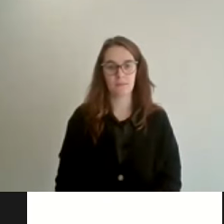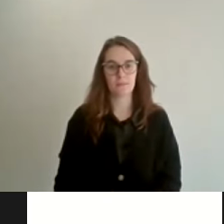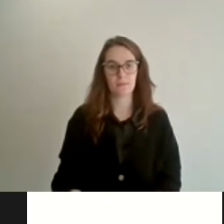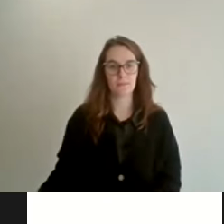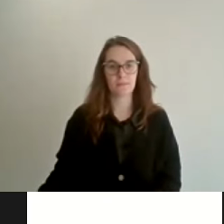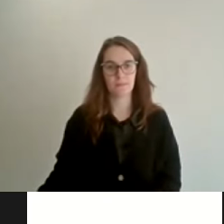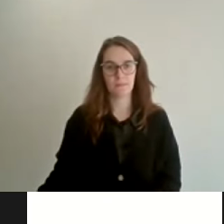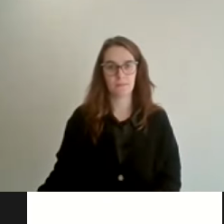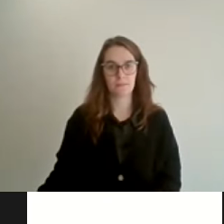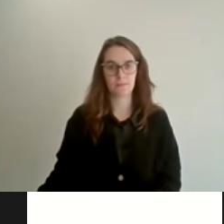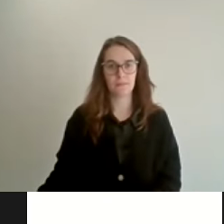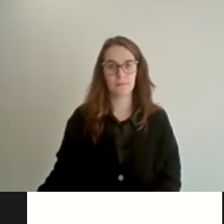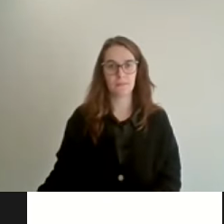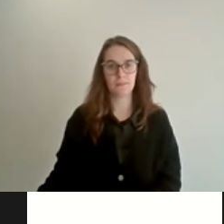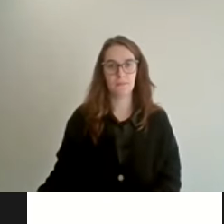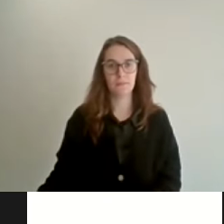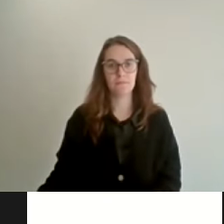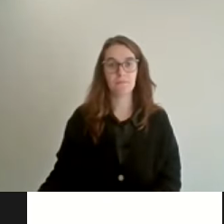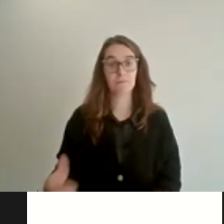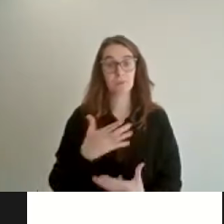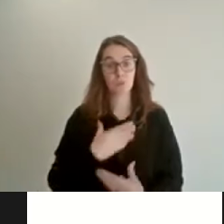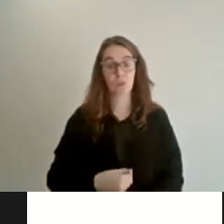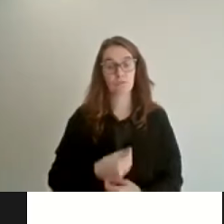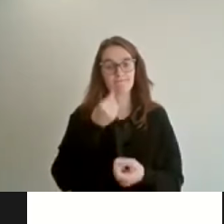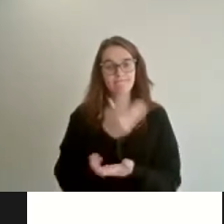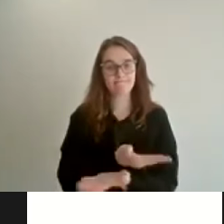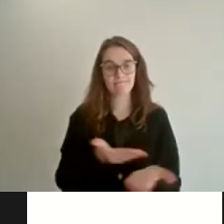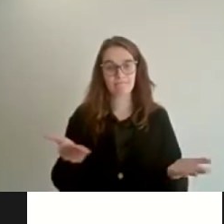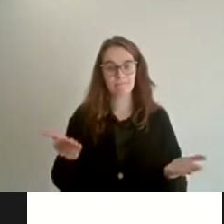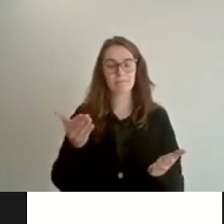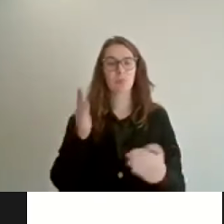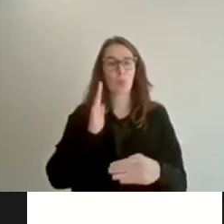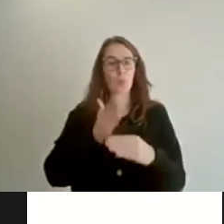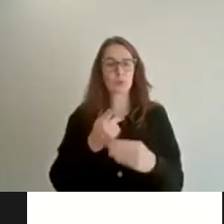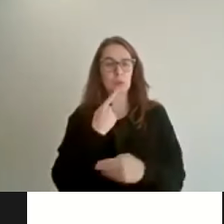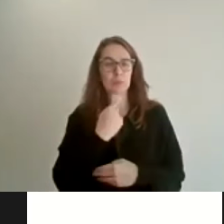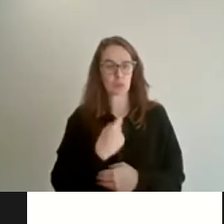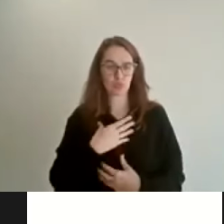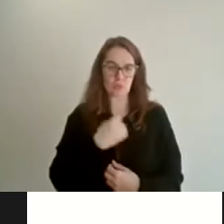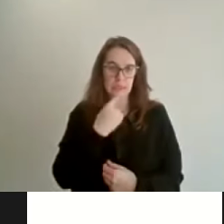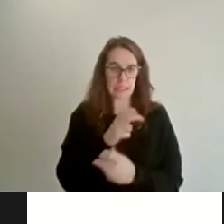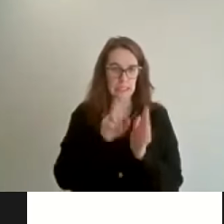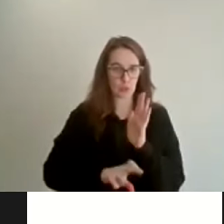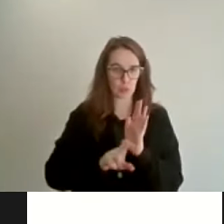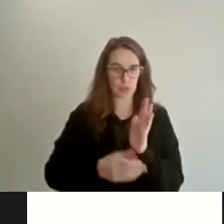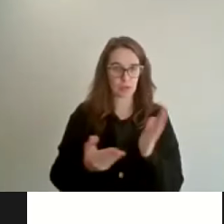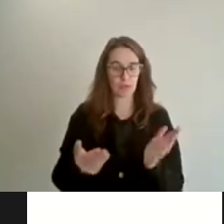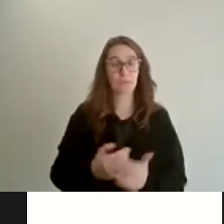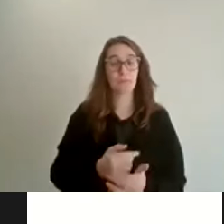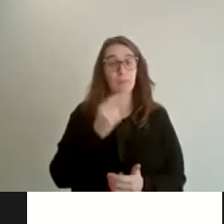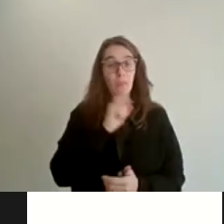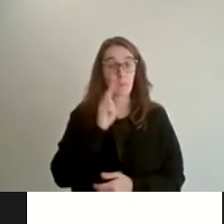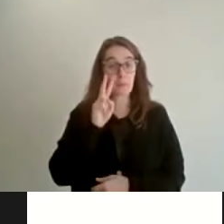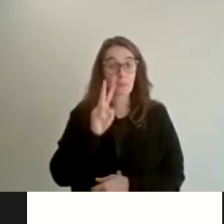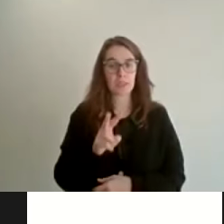And now I would like to share the answers of the last poll with you. As you can see, 46% of